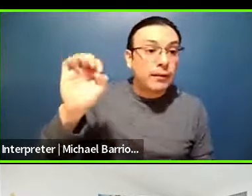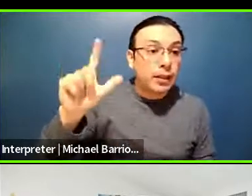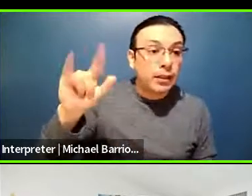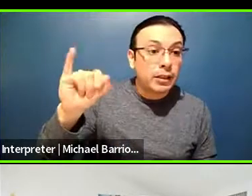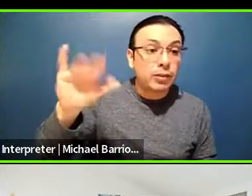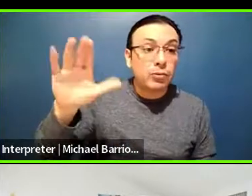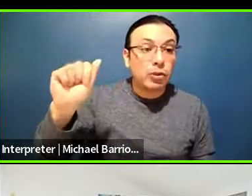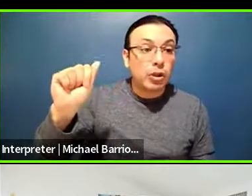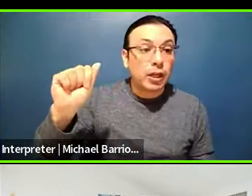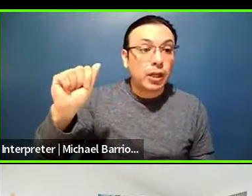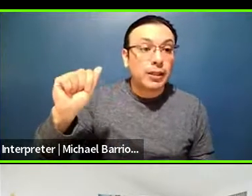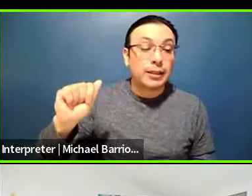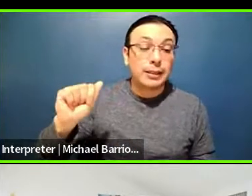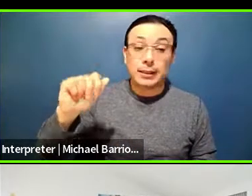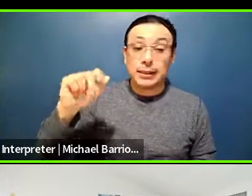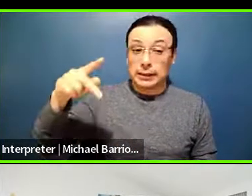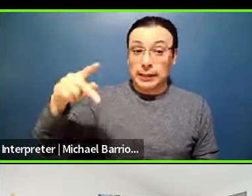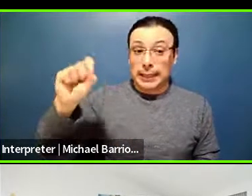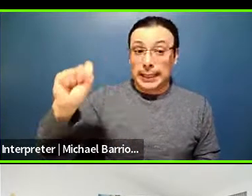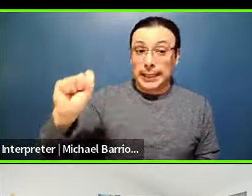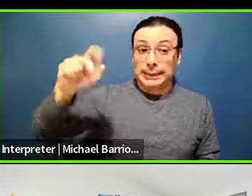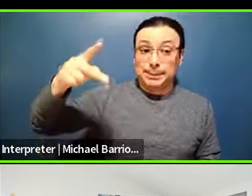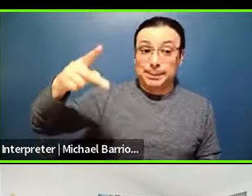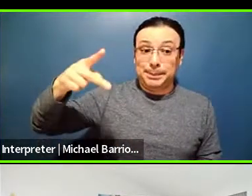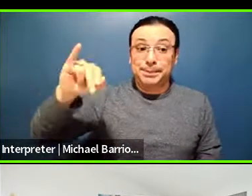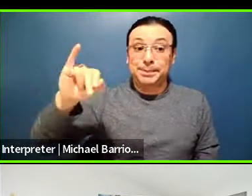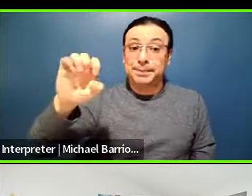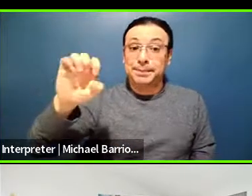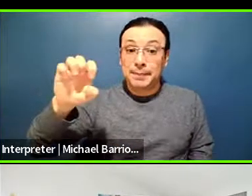I believe it's pronounced Spies,